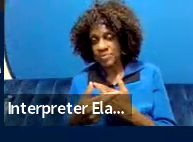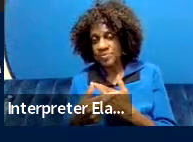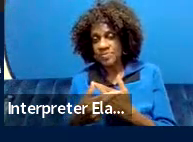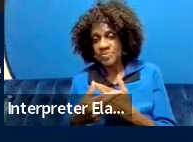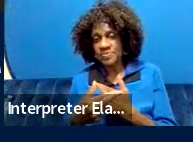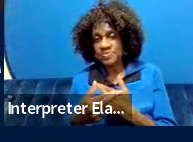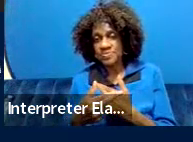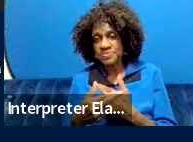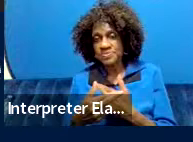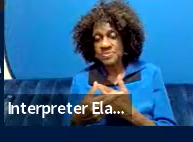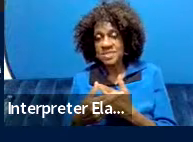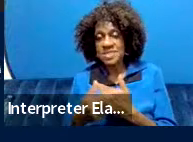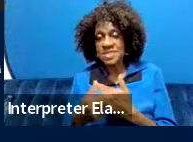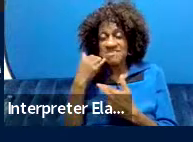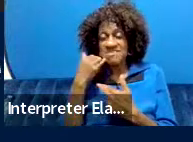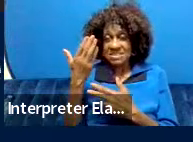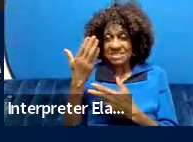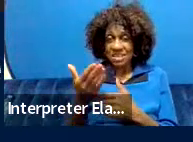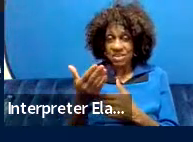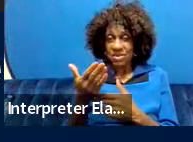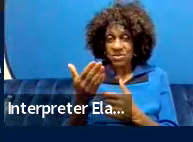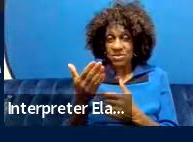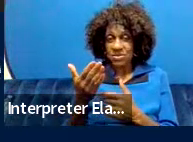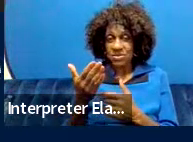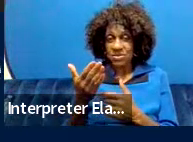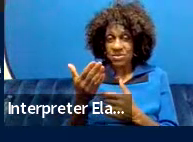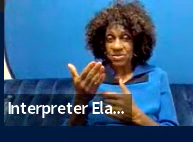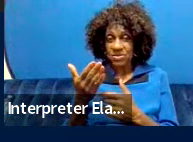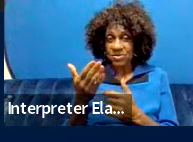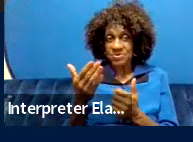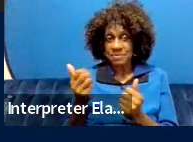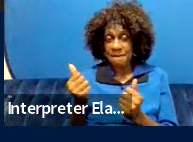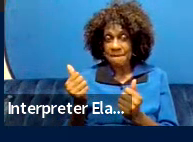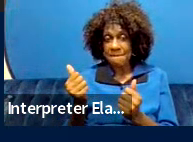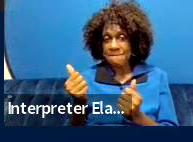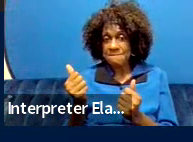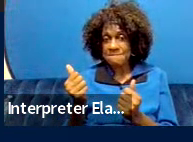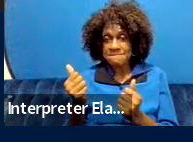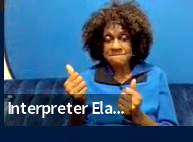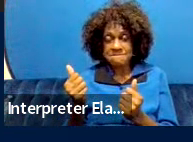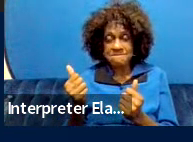these requirements. Next slide, slide 16.